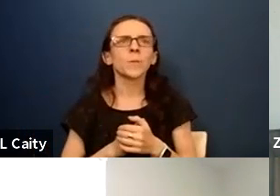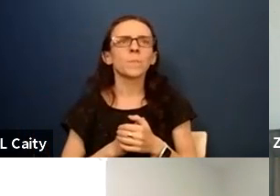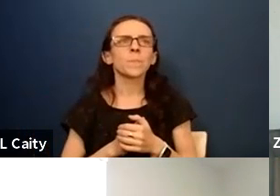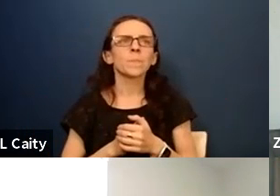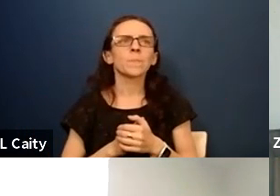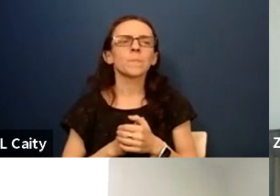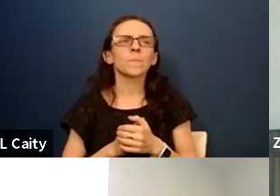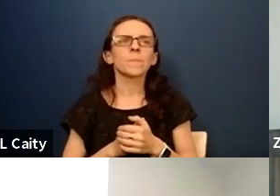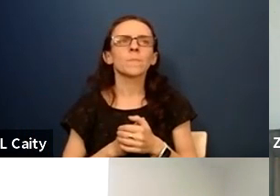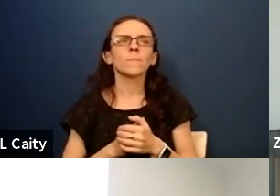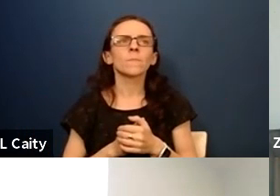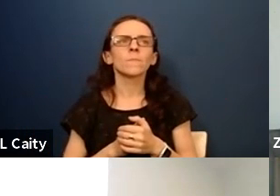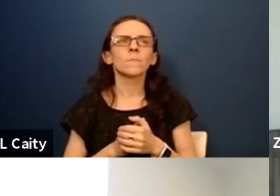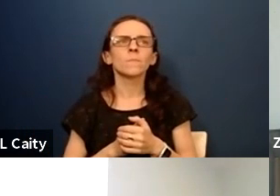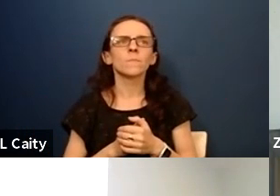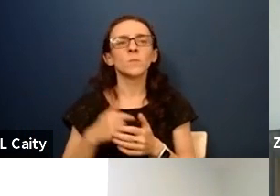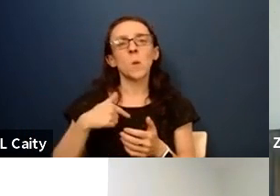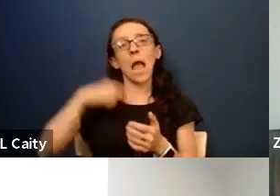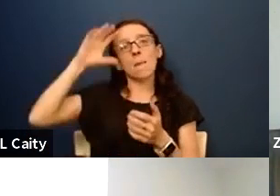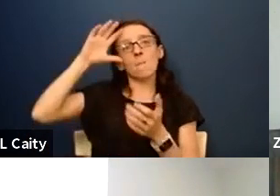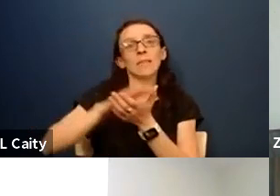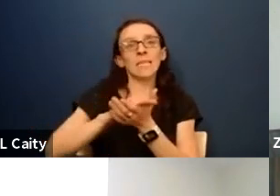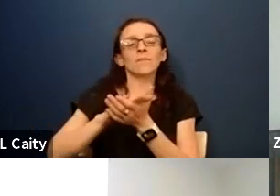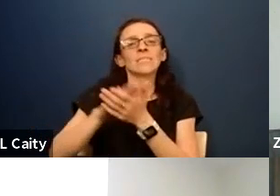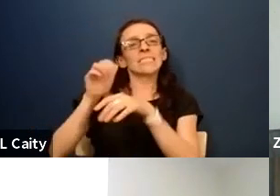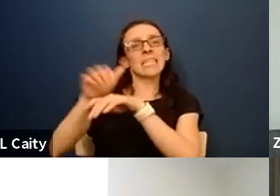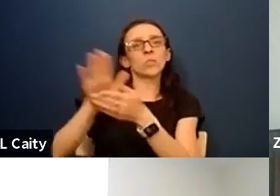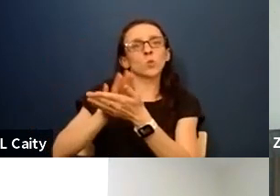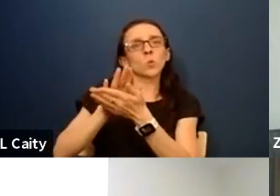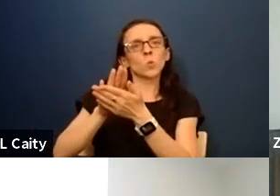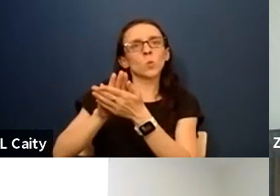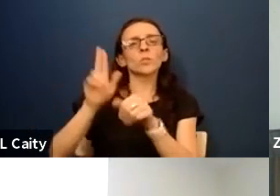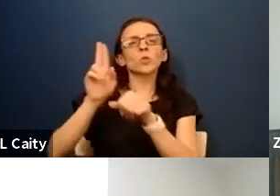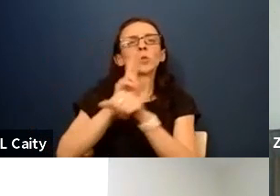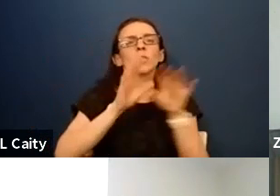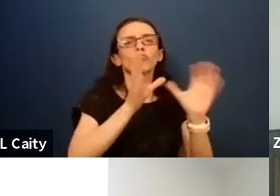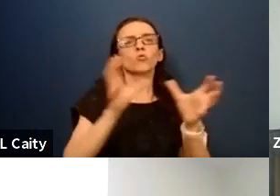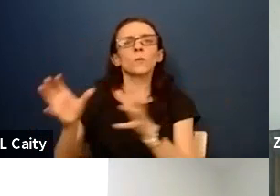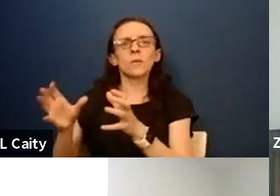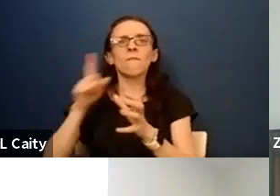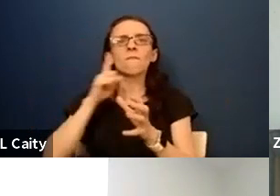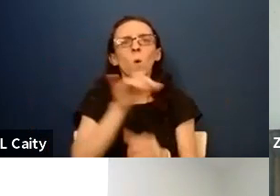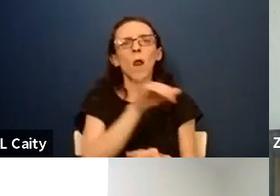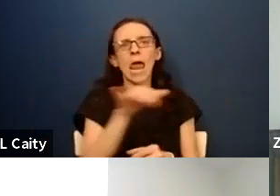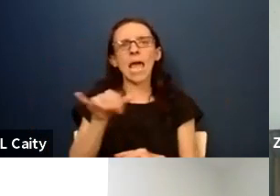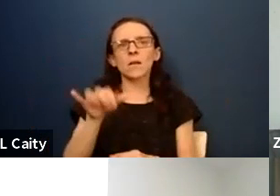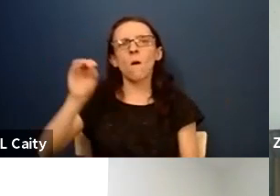that sending schools grouped by OI, by like OI,